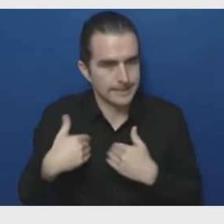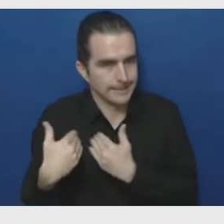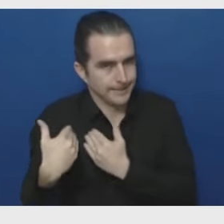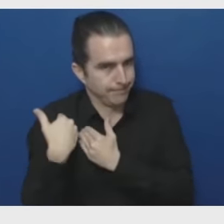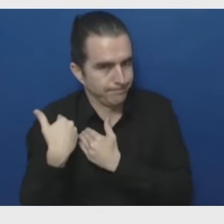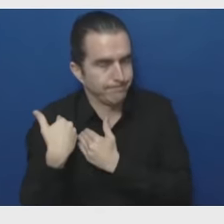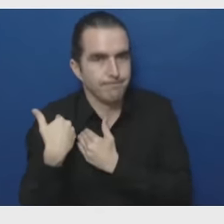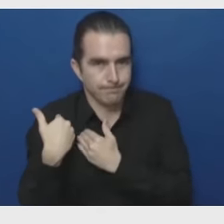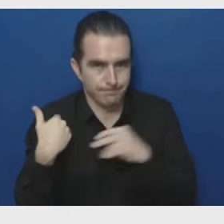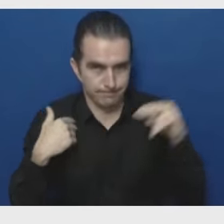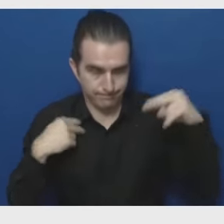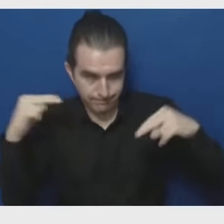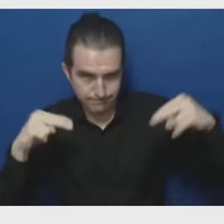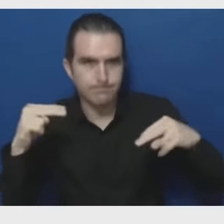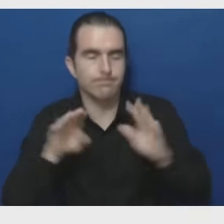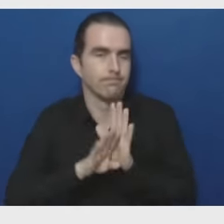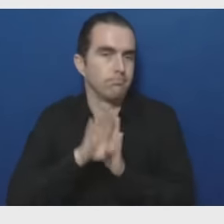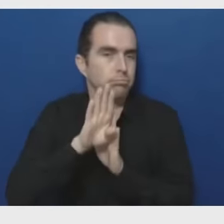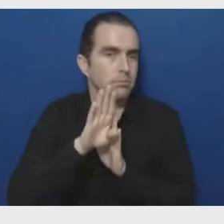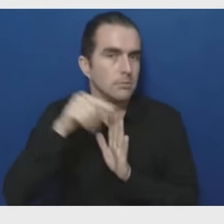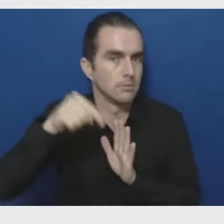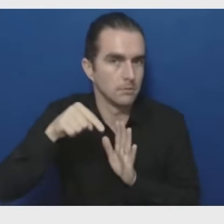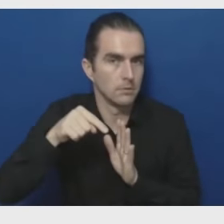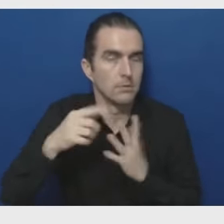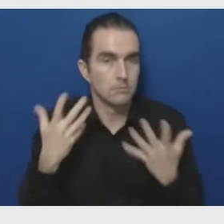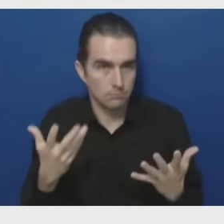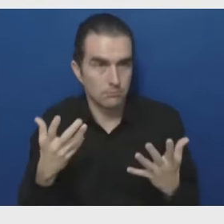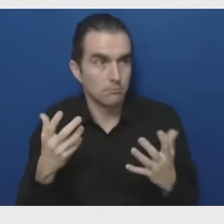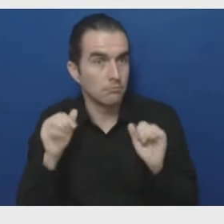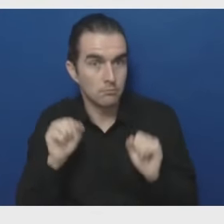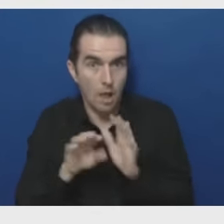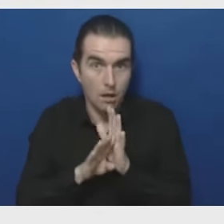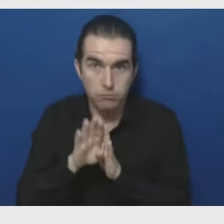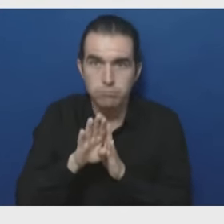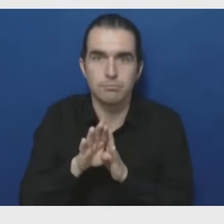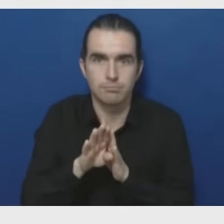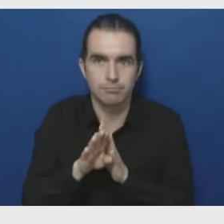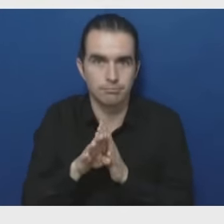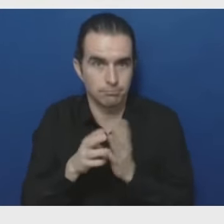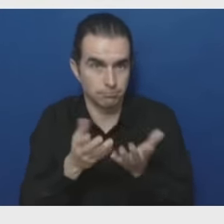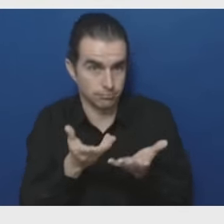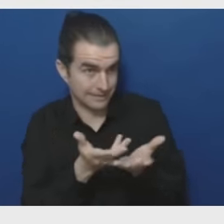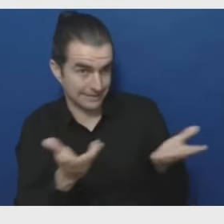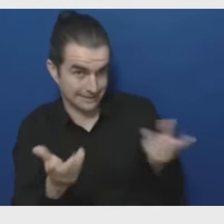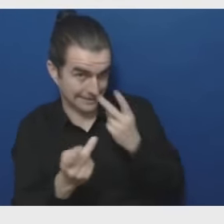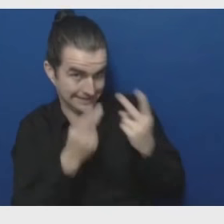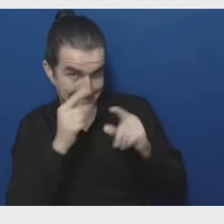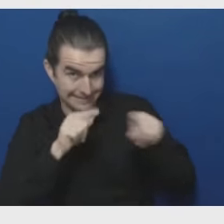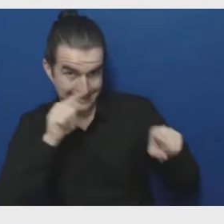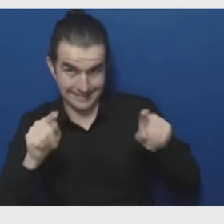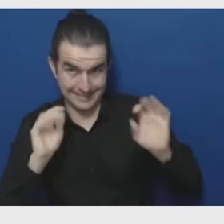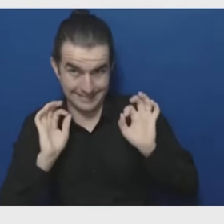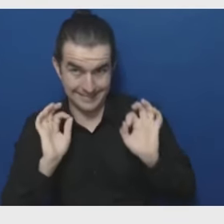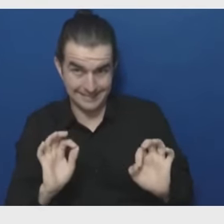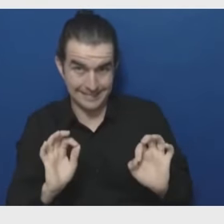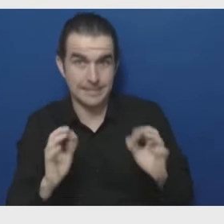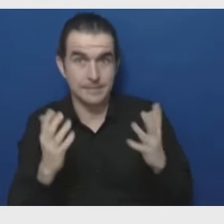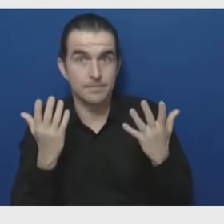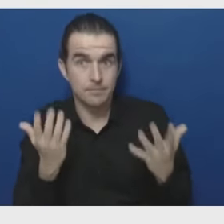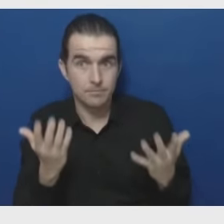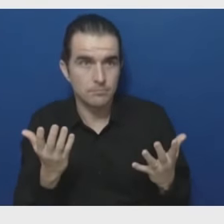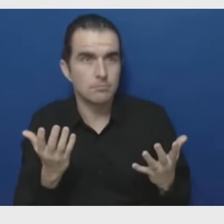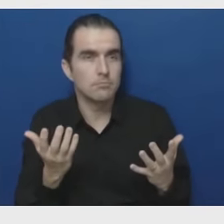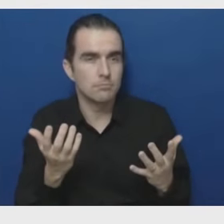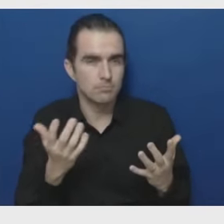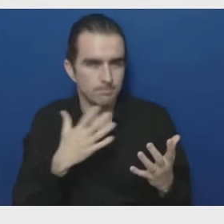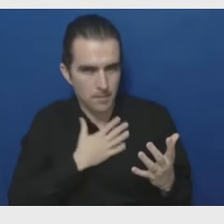accountability on both ends. And ensuring that we're building capacity at national and recipient level to ensure that countries are in a position to receive